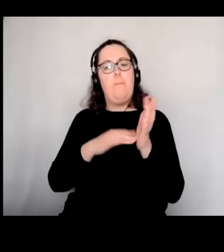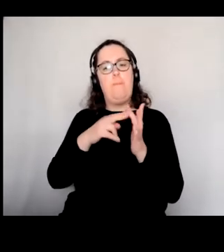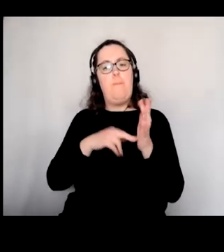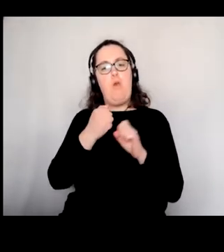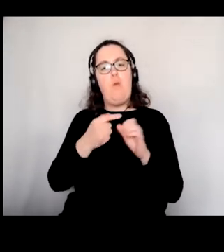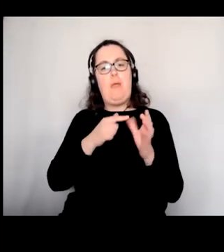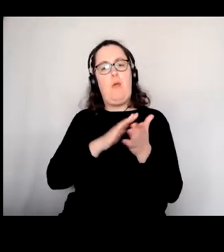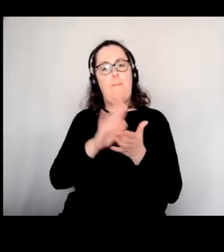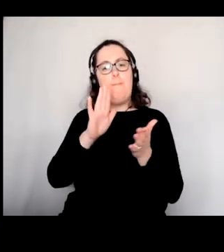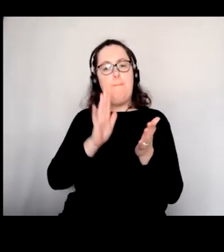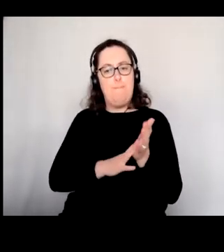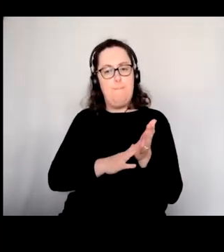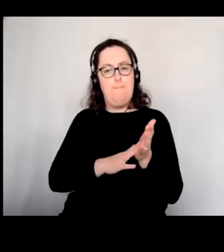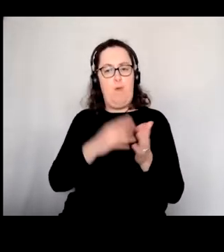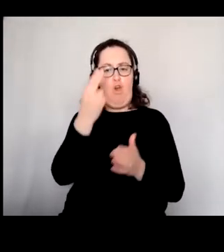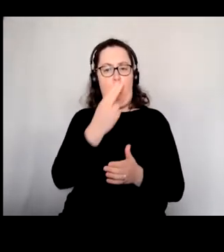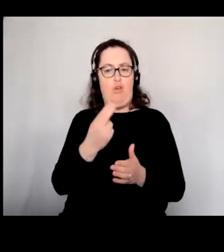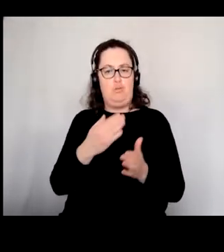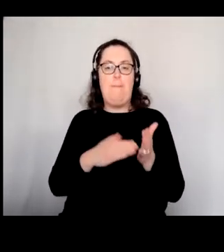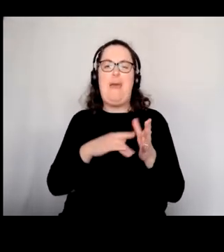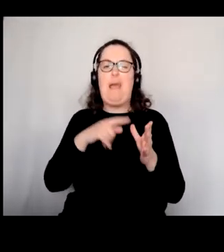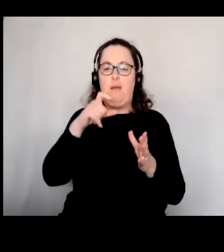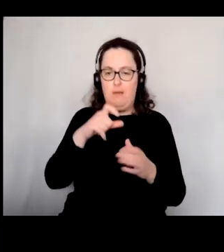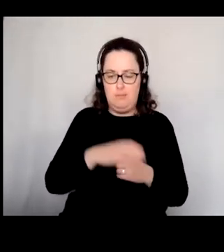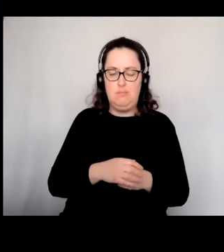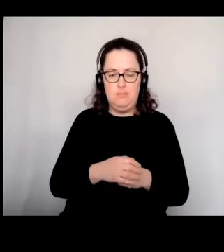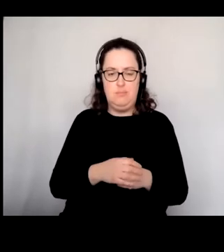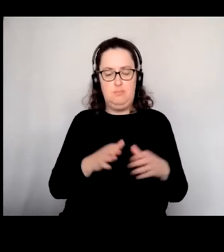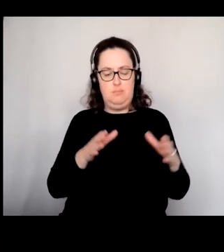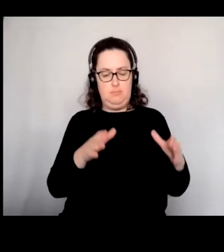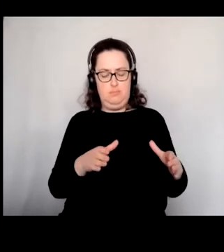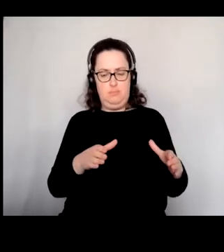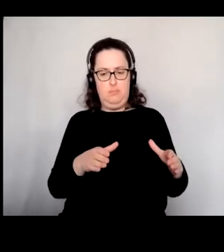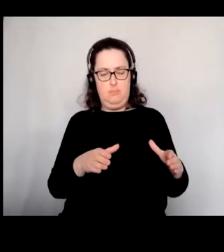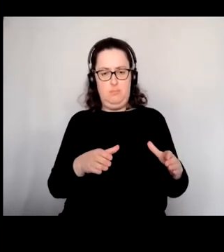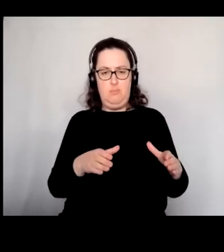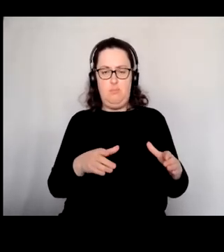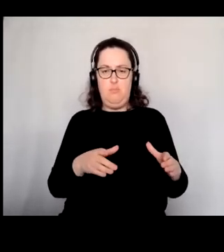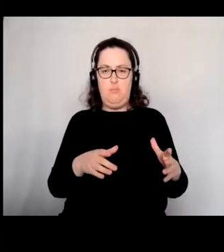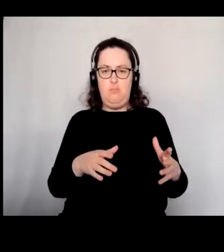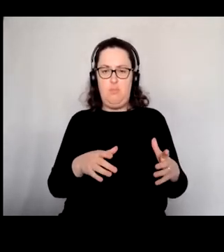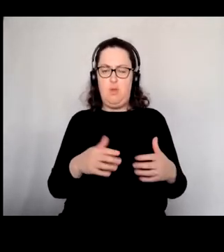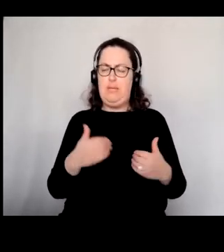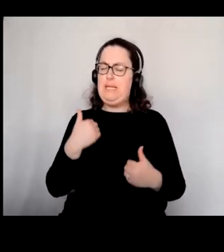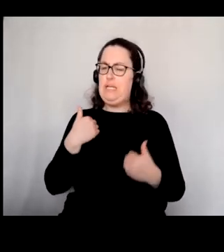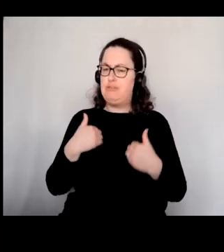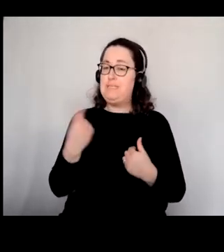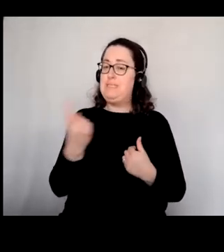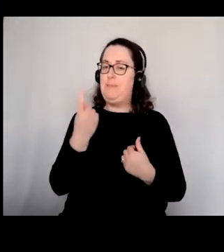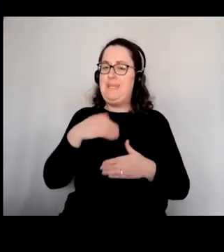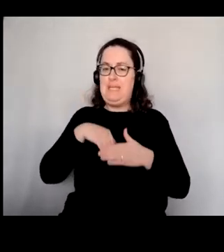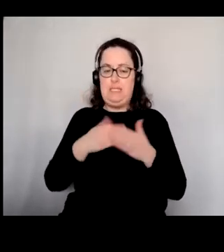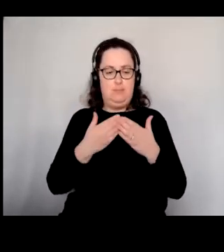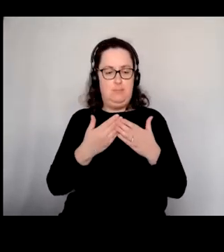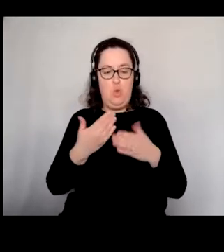Birmingham Art MAC in Birmingham, very interesting. There was an intern